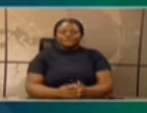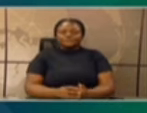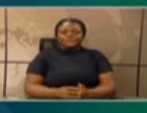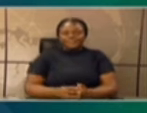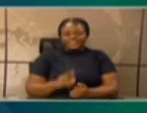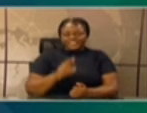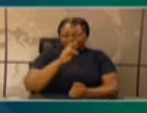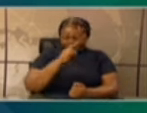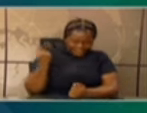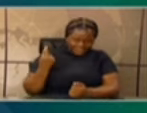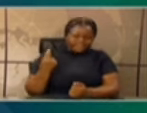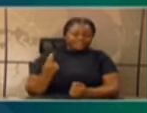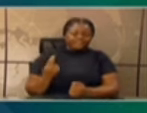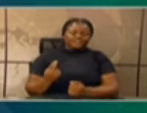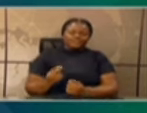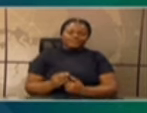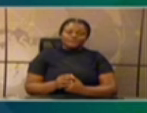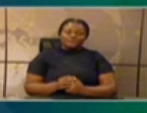but